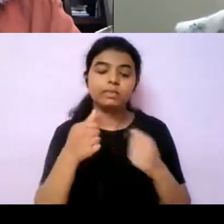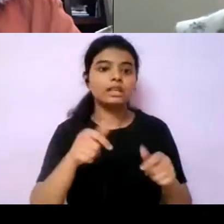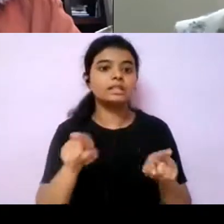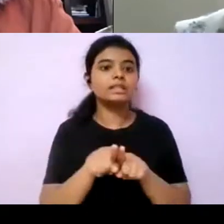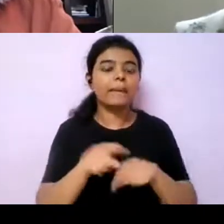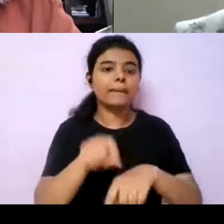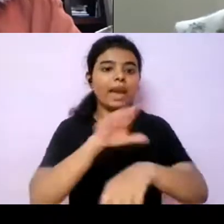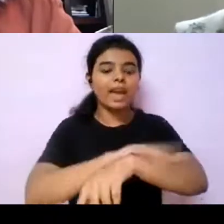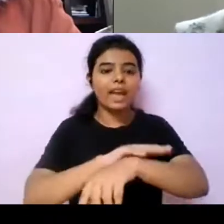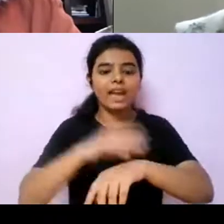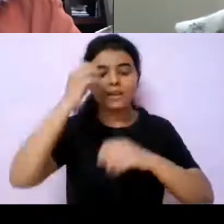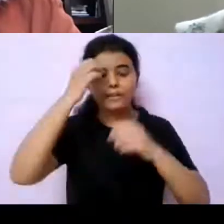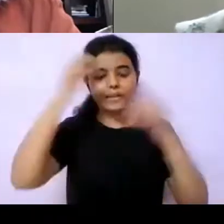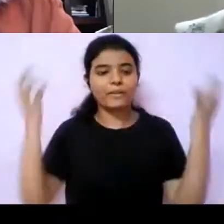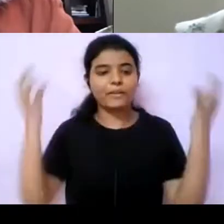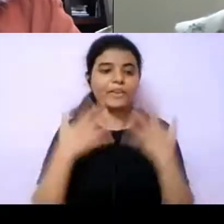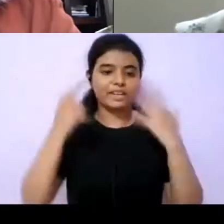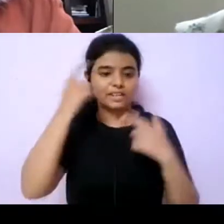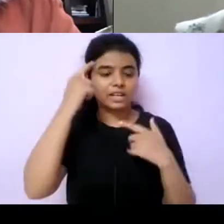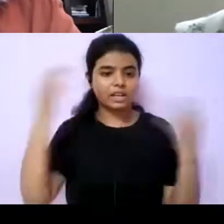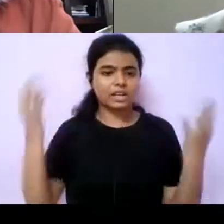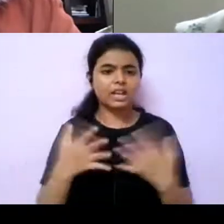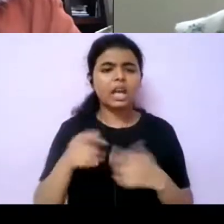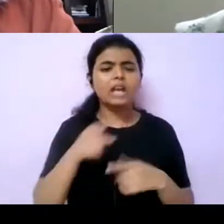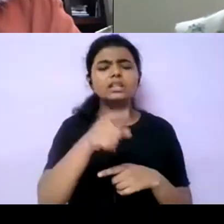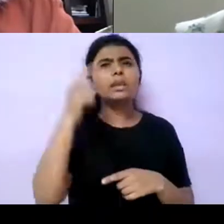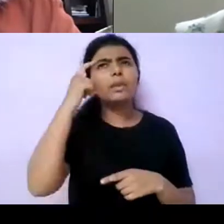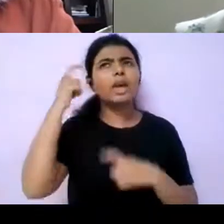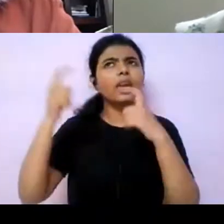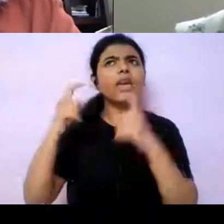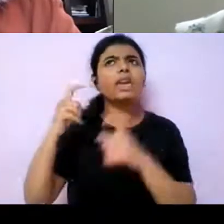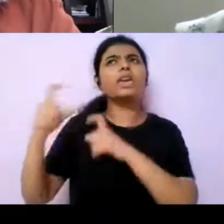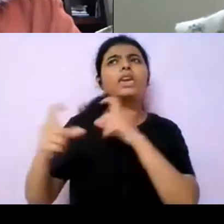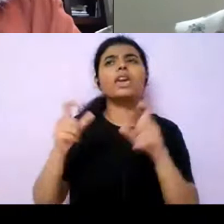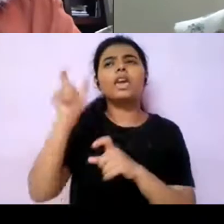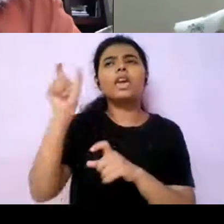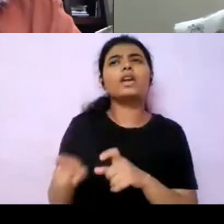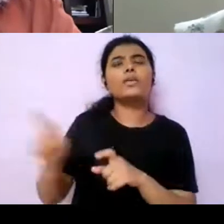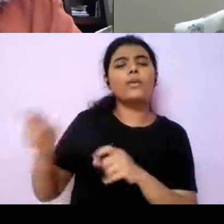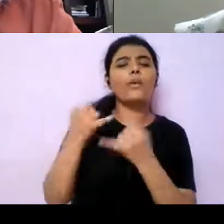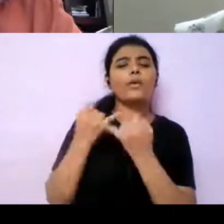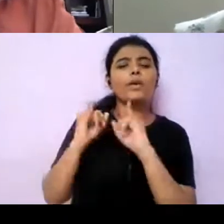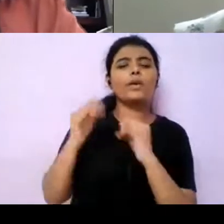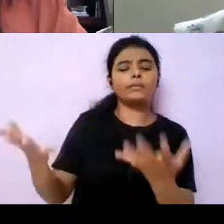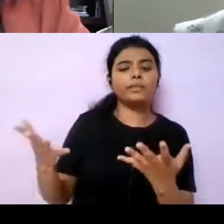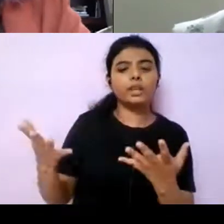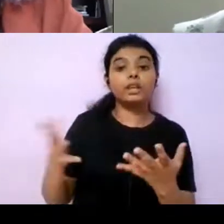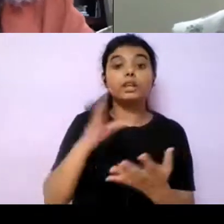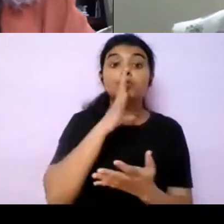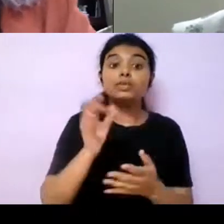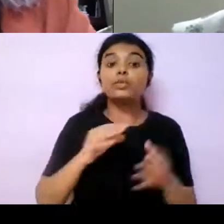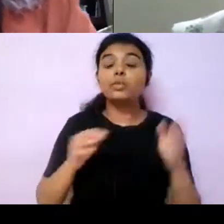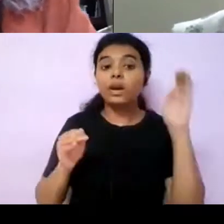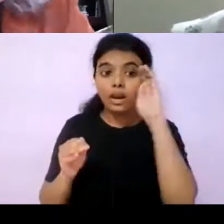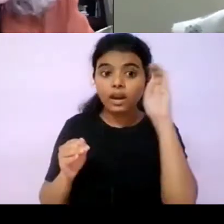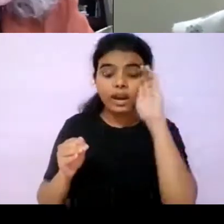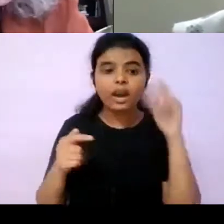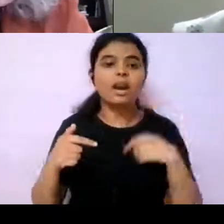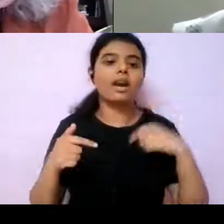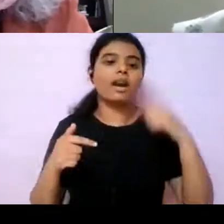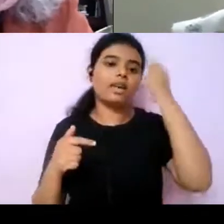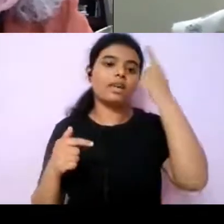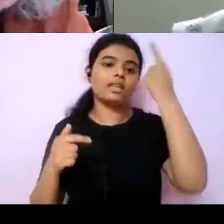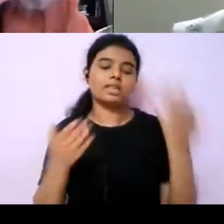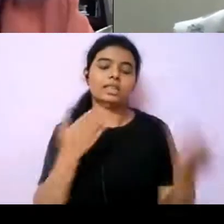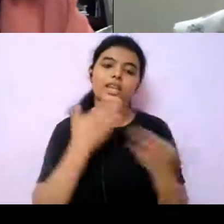therapy. I didn't realize I needed to hear thoughts on care and independence until I actually listened to you today. Thank